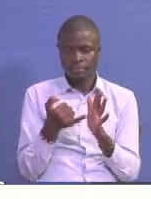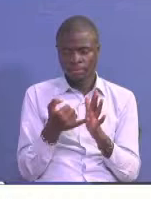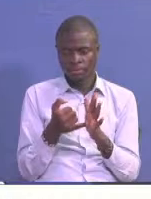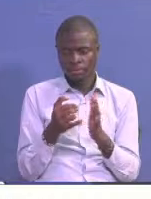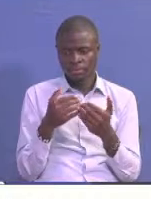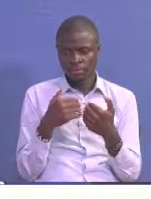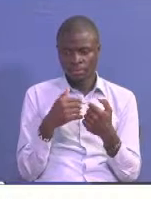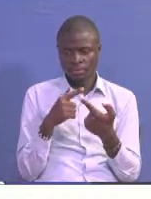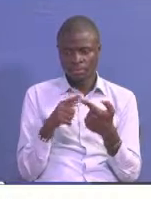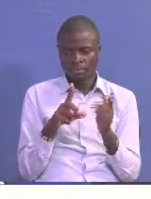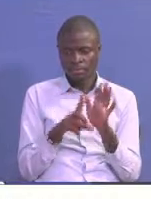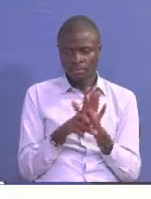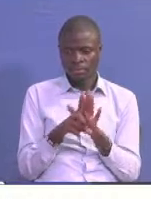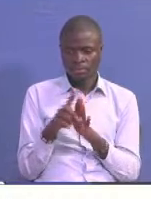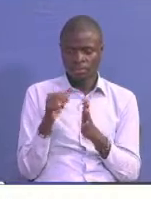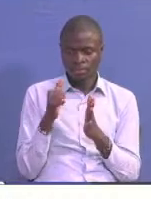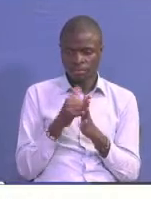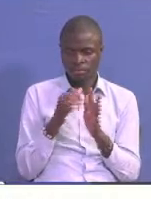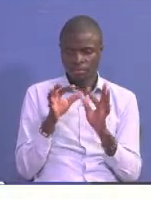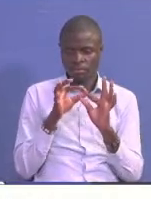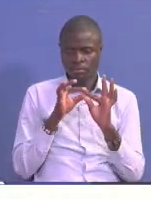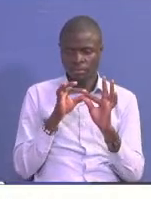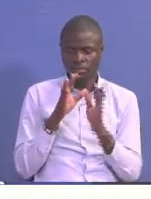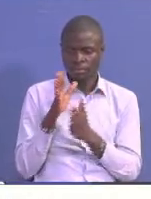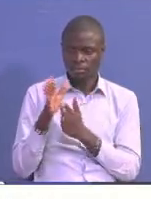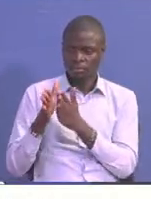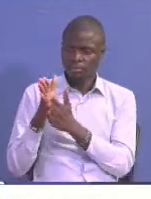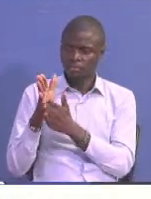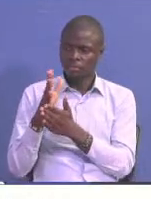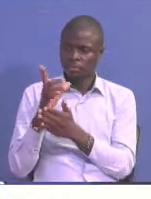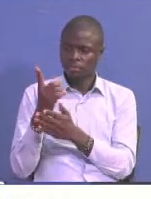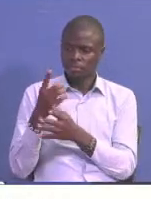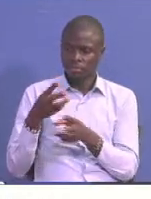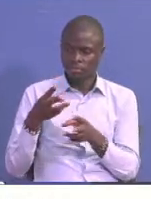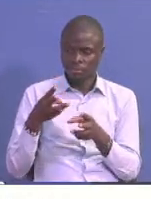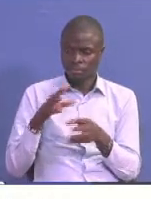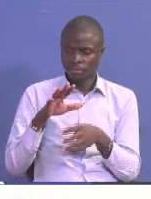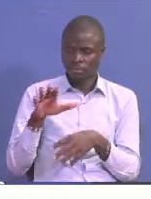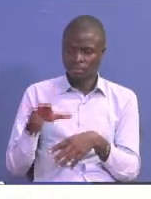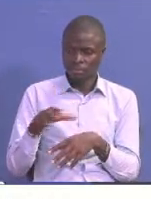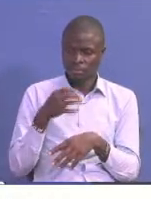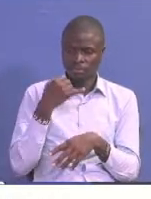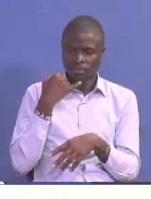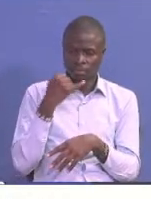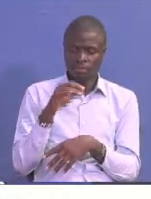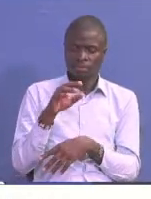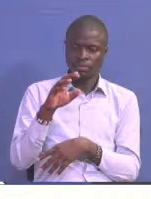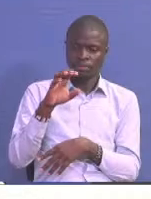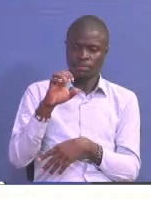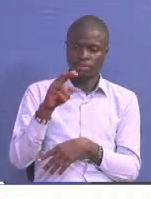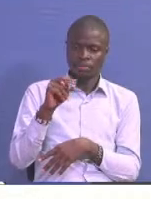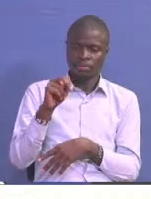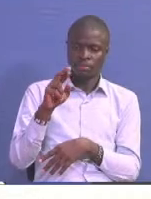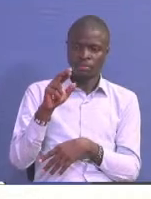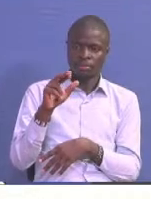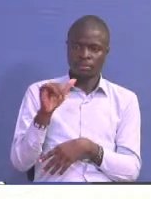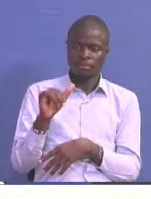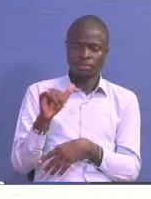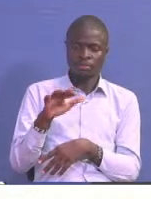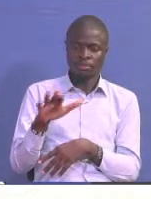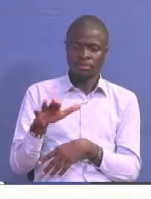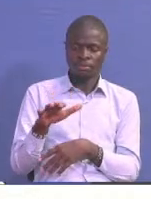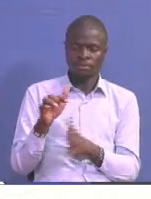We have to develop that collaborative arrangement. And one area is the entry point could be